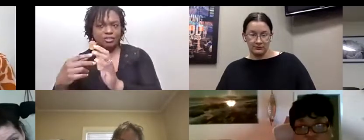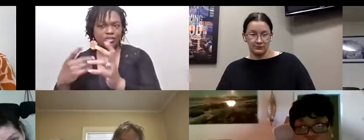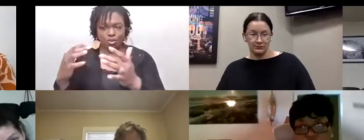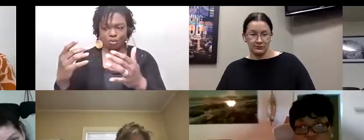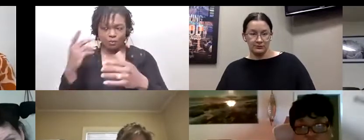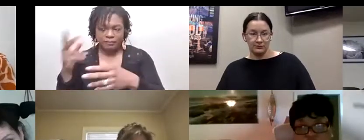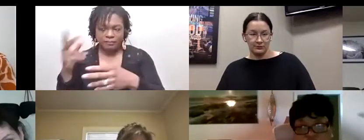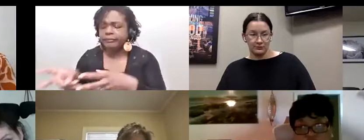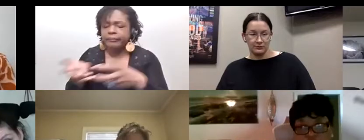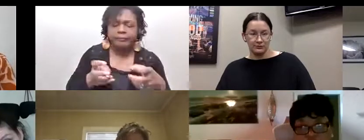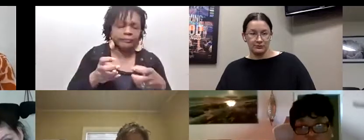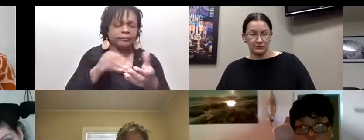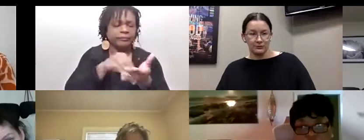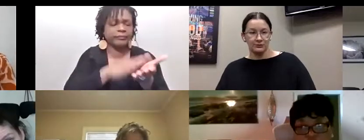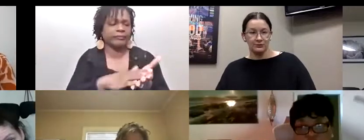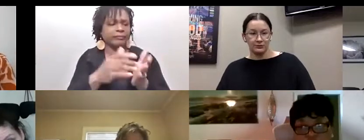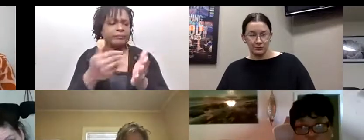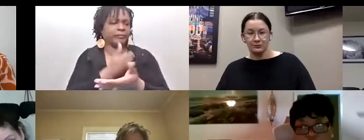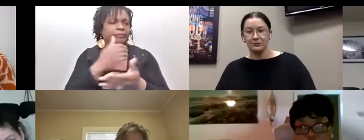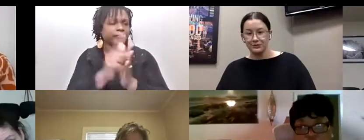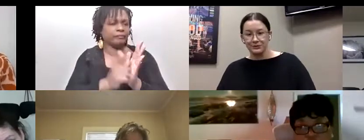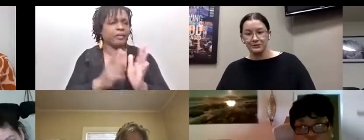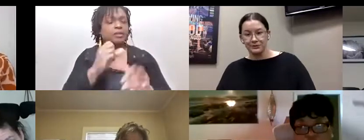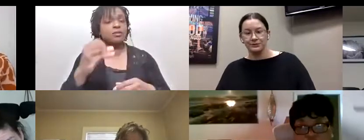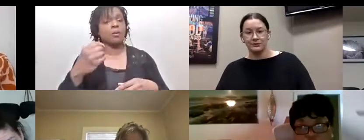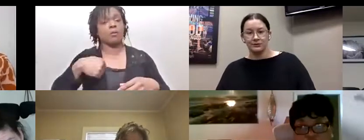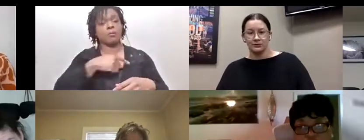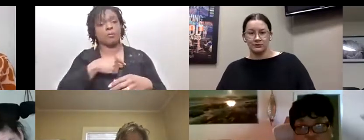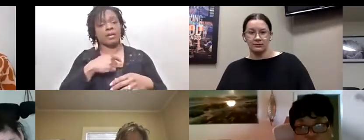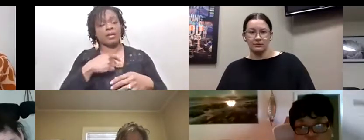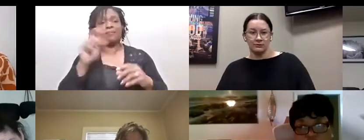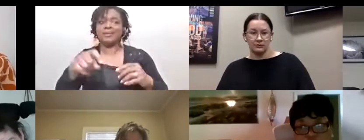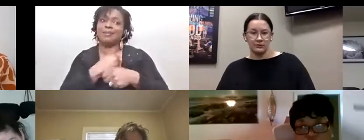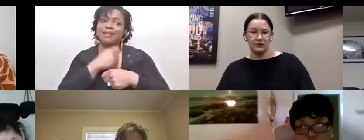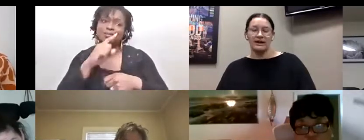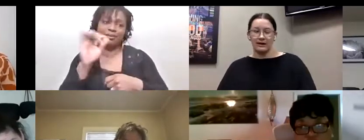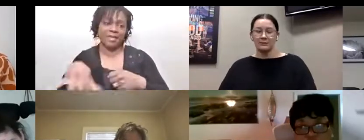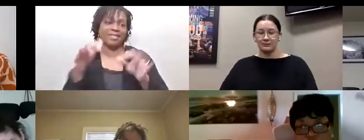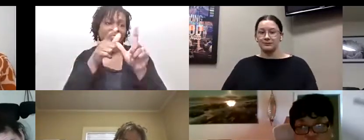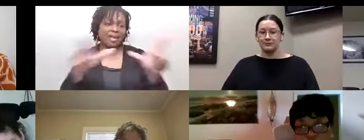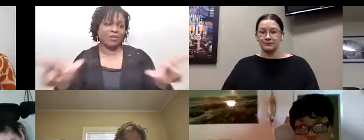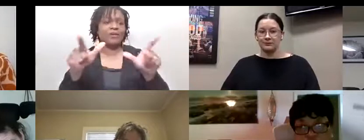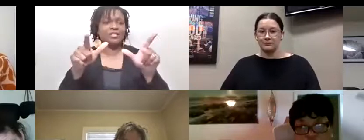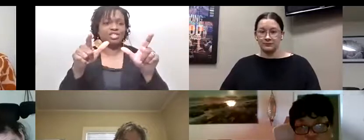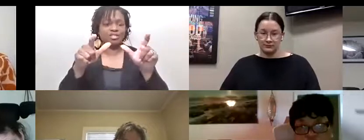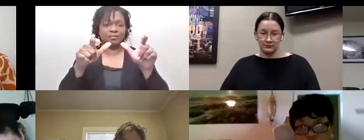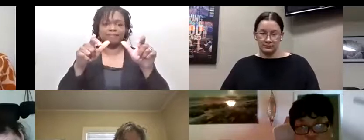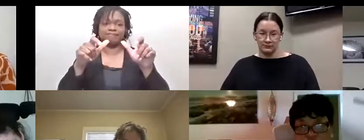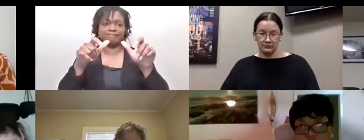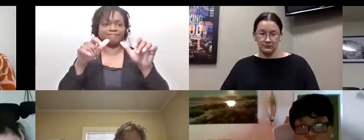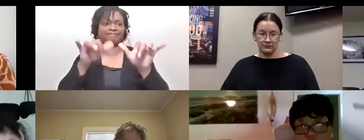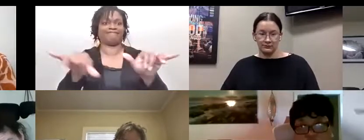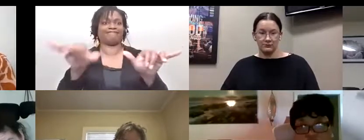it's always an effort to ensure that we keep the language consistent throughout the code. We don't want the language to